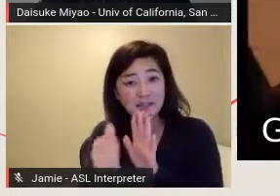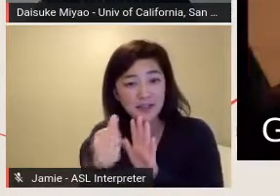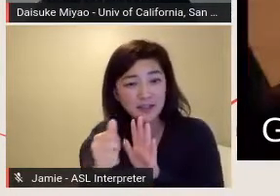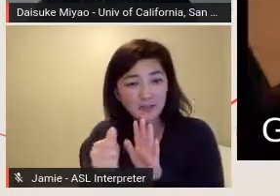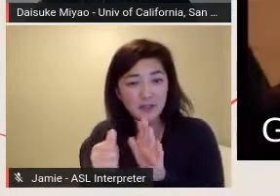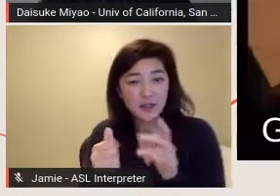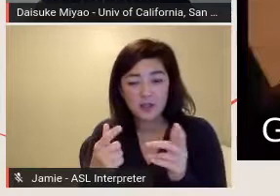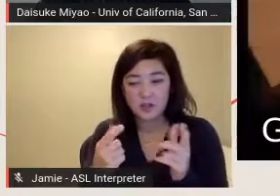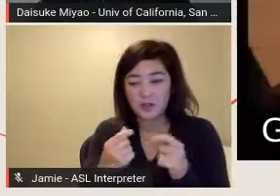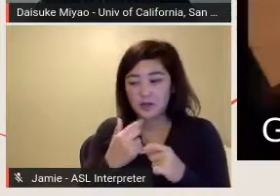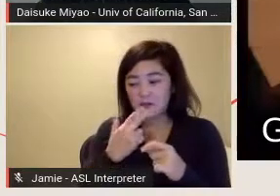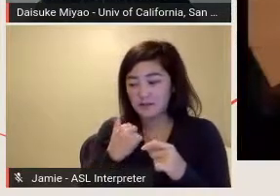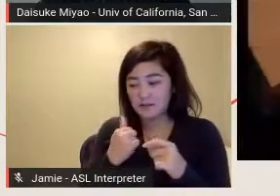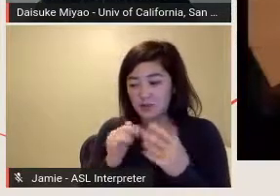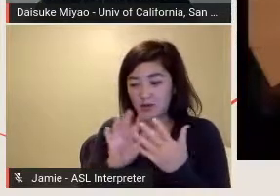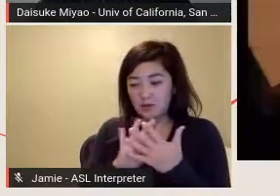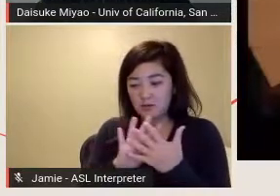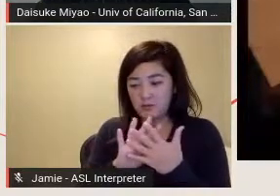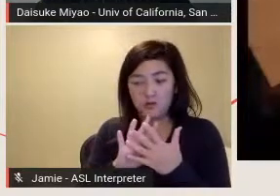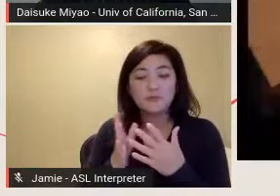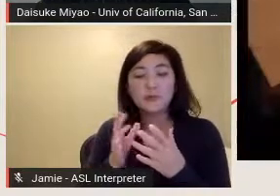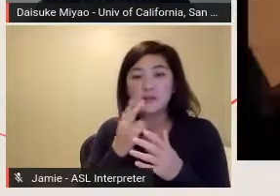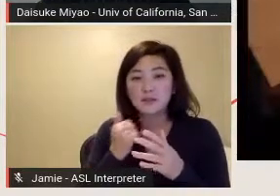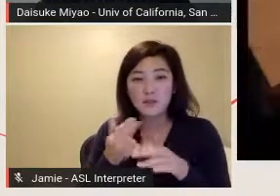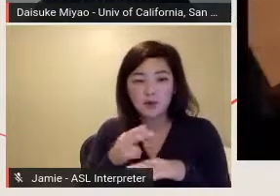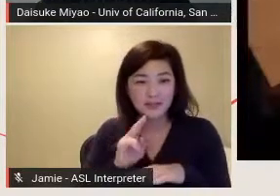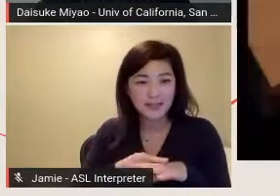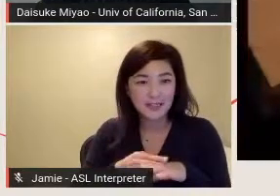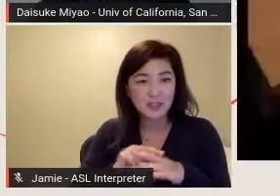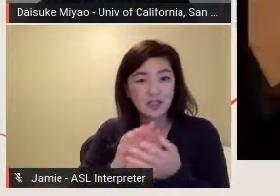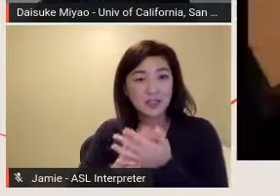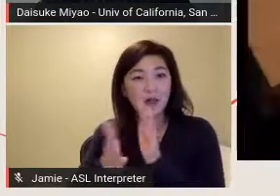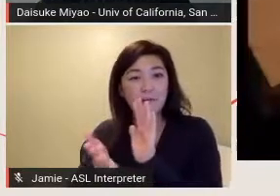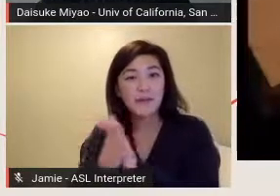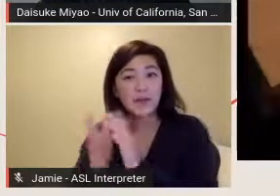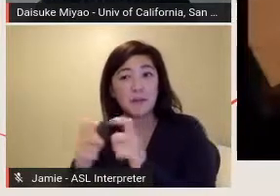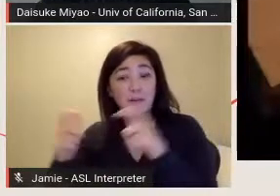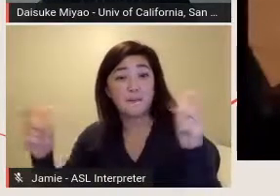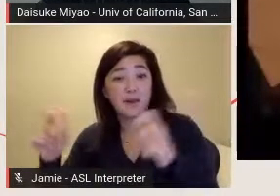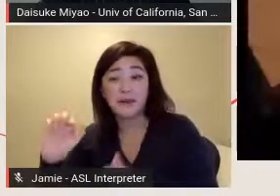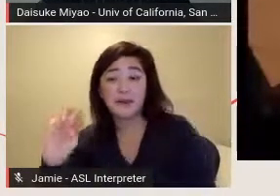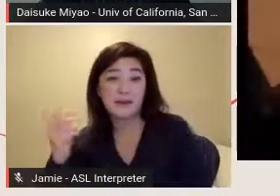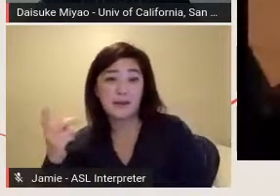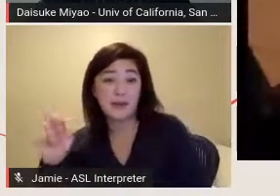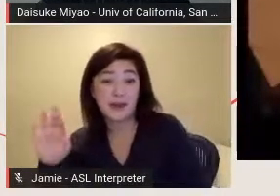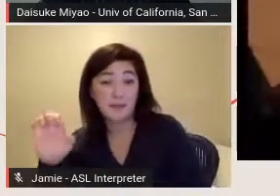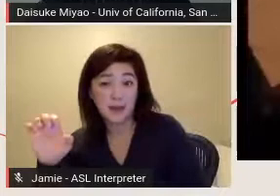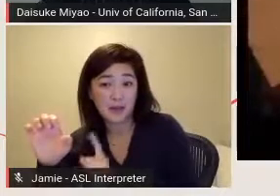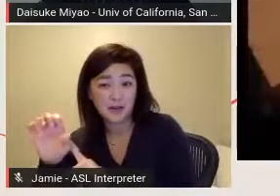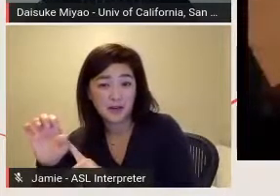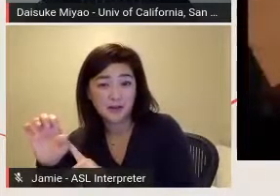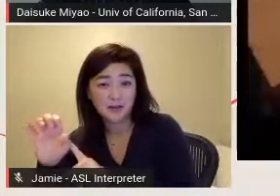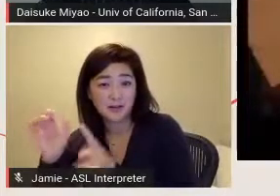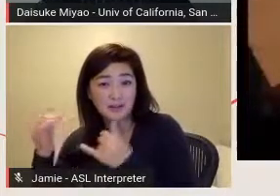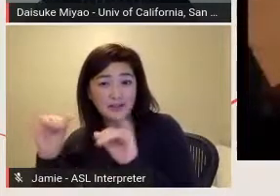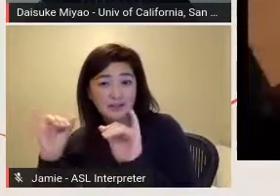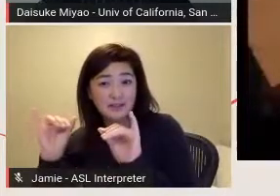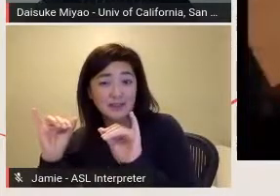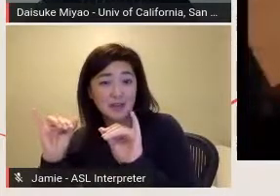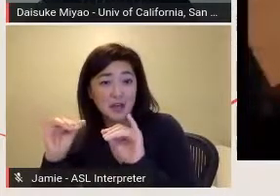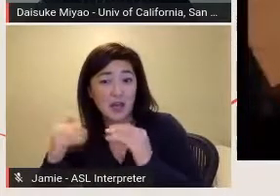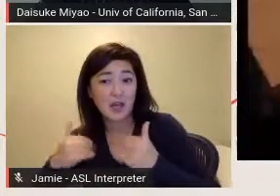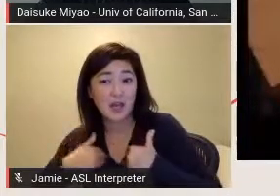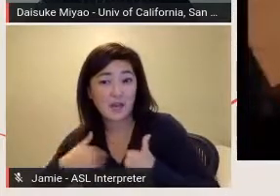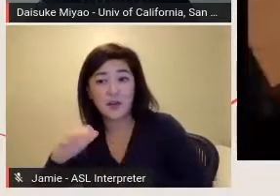island nation into an empire that had colonized most of Asia and still retaining Okinawa in the